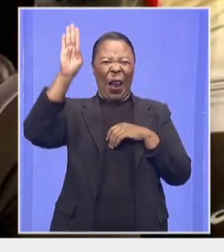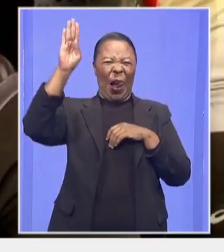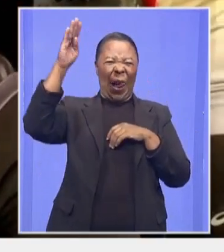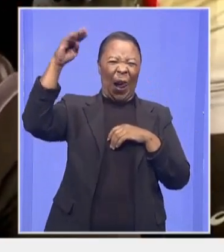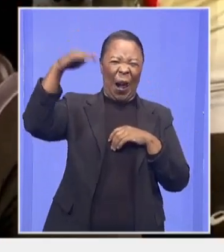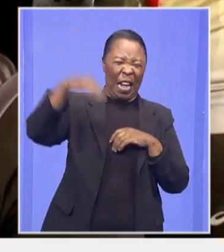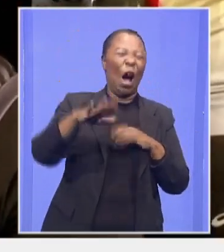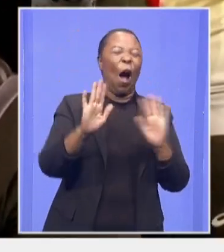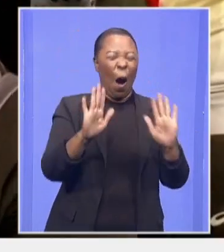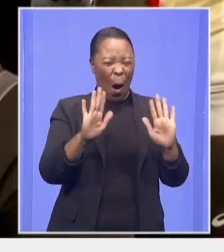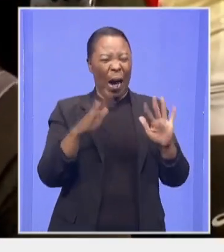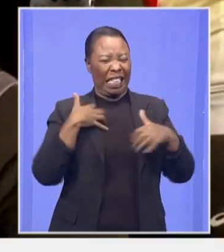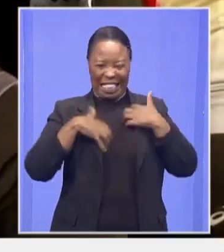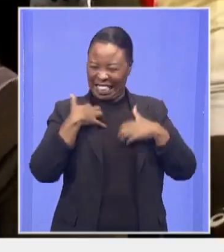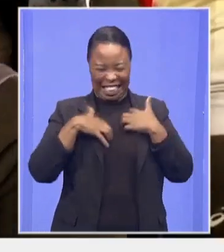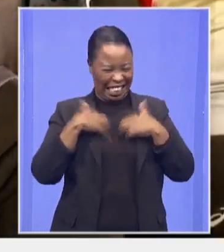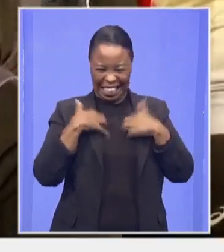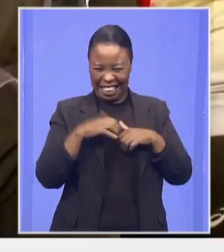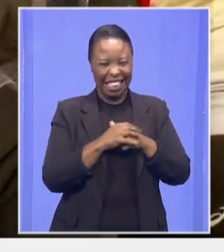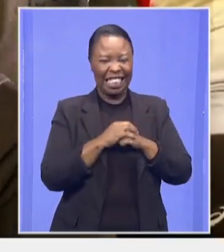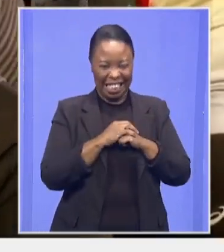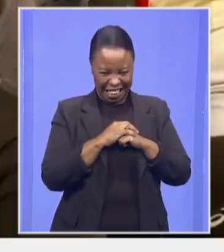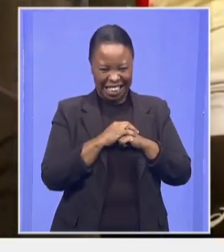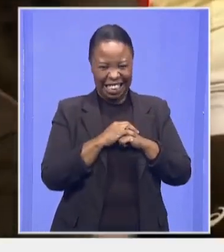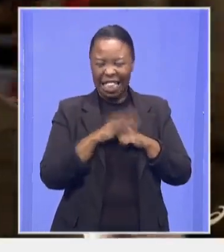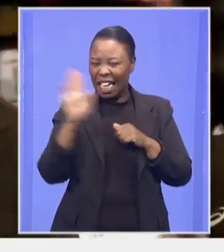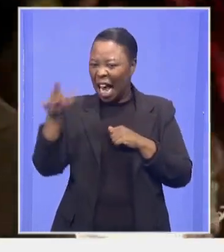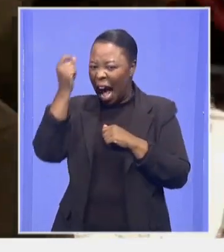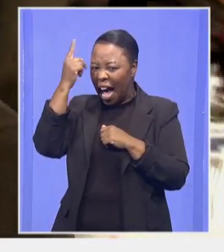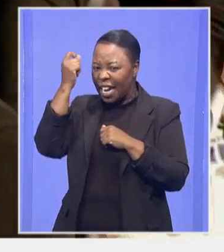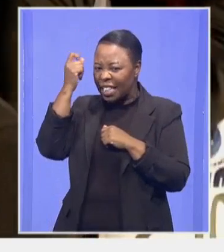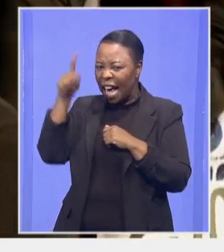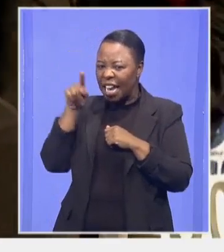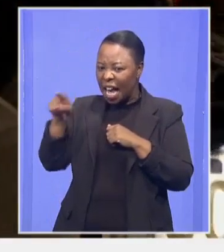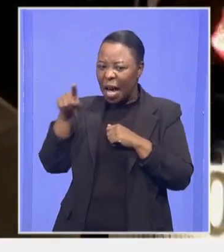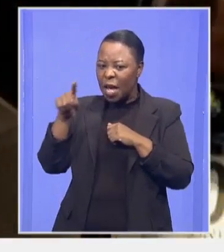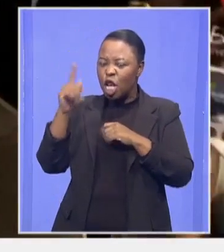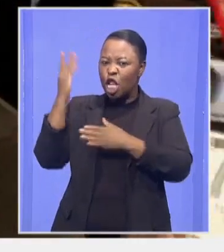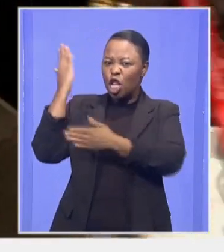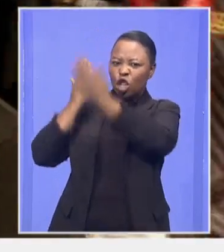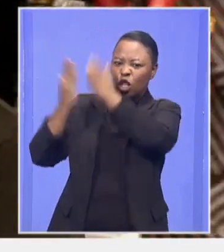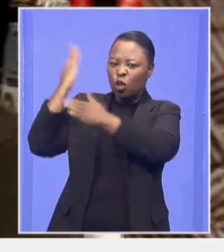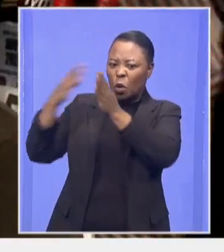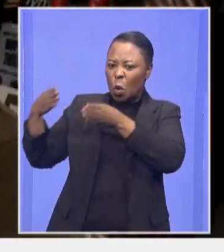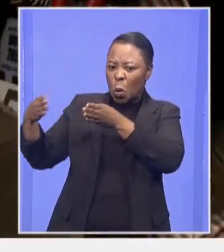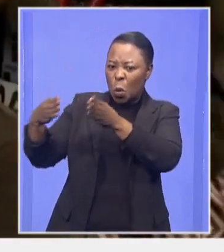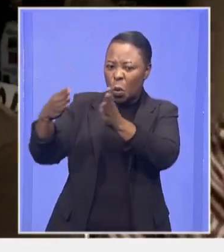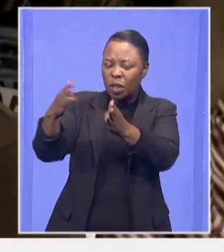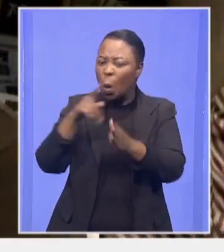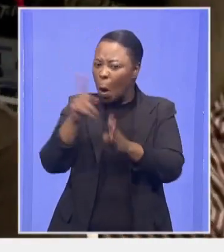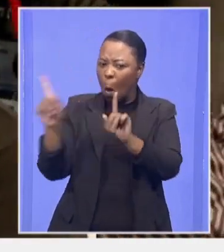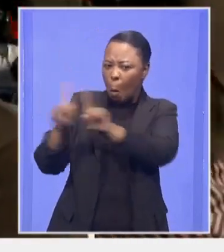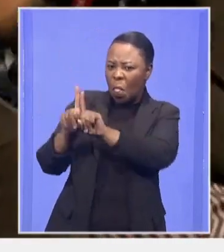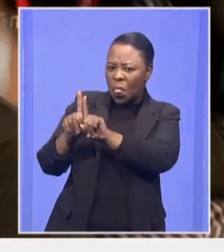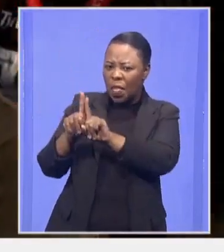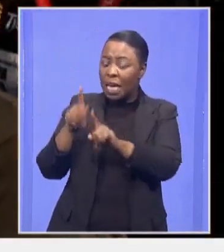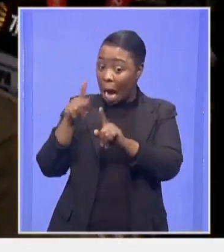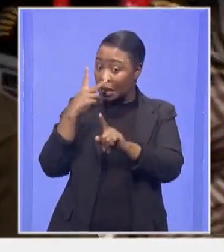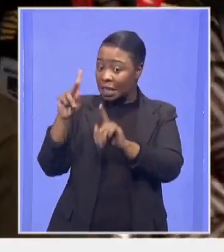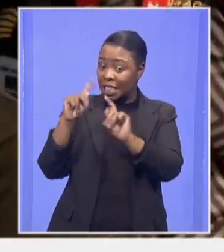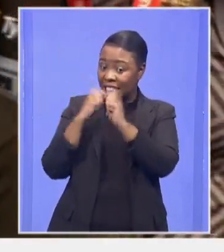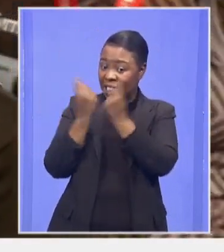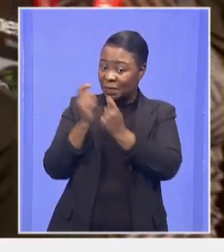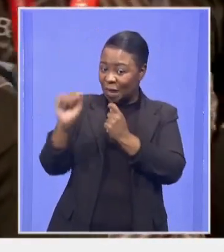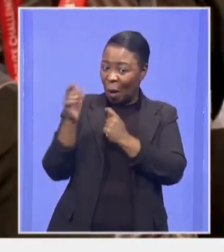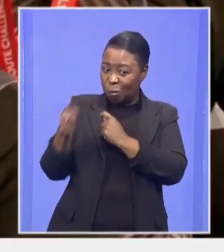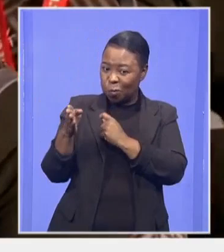was Cooksaster Hill. I understand you also ran through some historic routes, and also who did you run with? I see you have your team around here as well, and